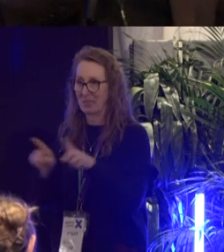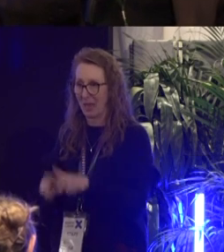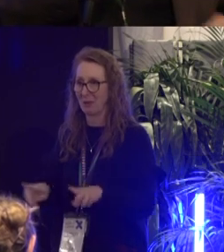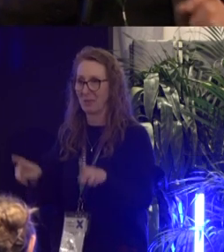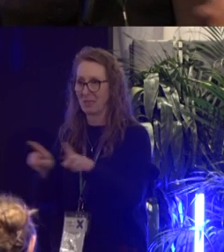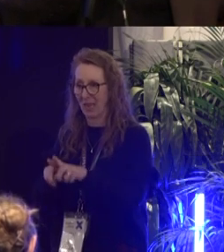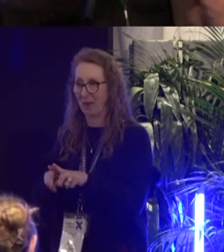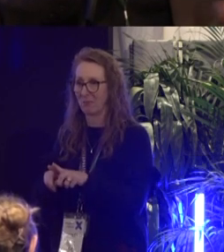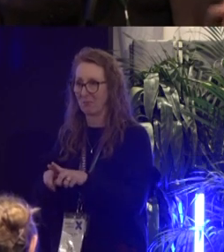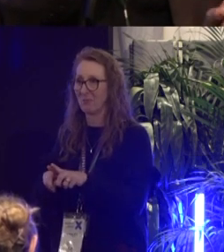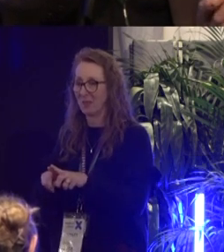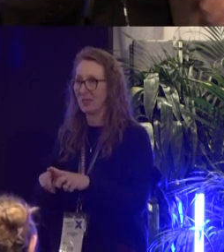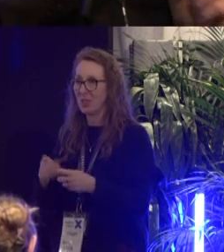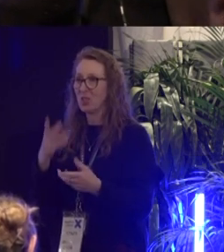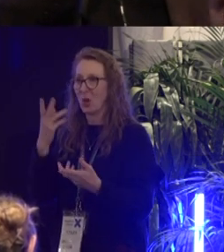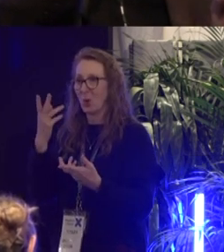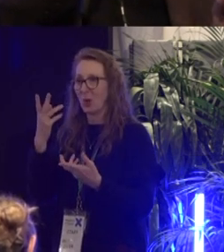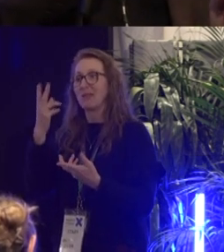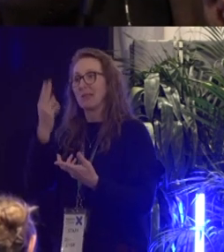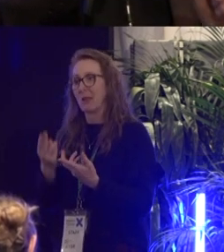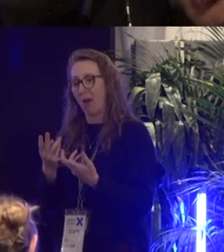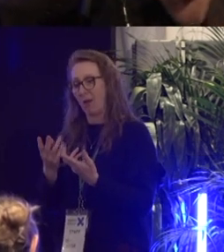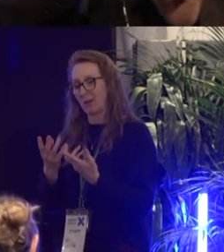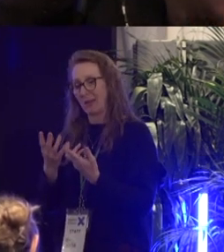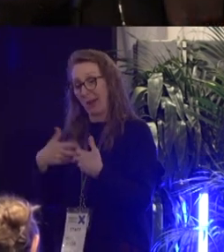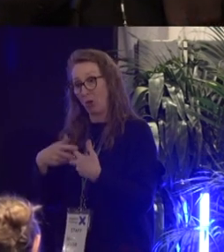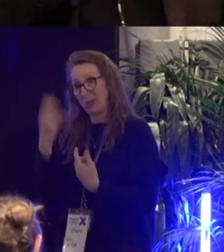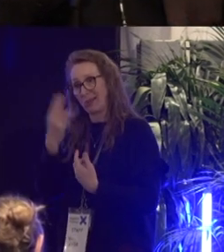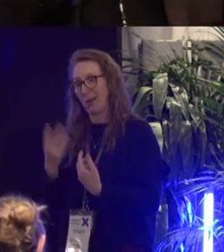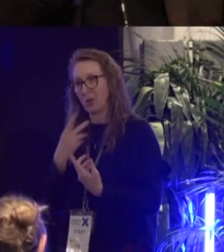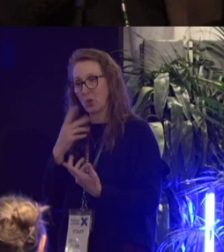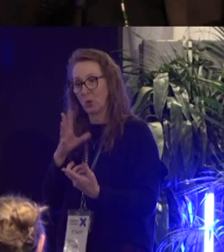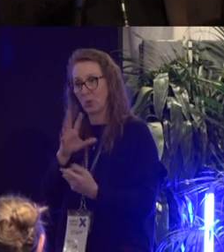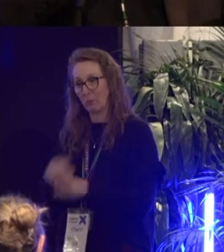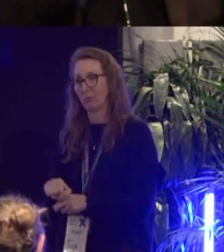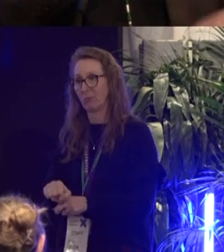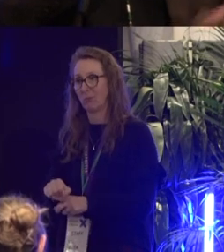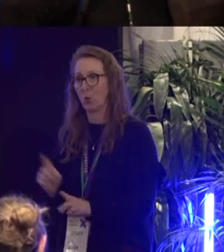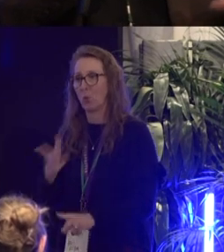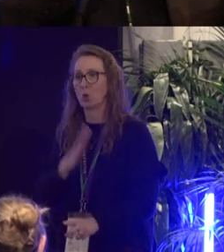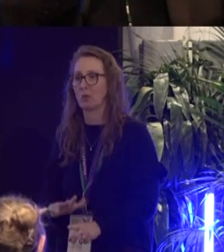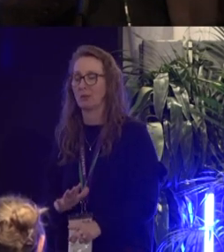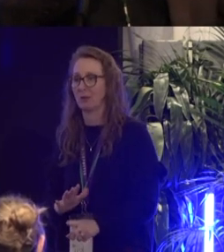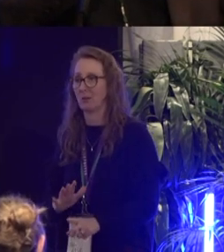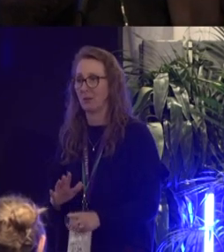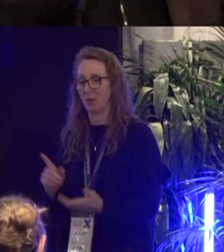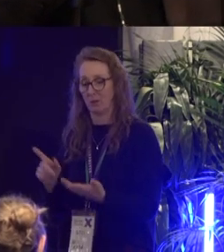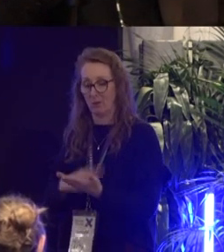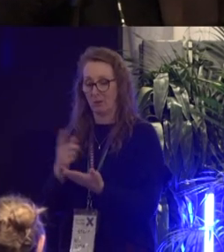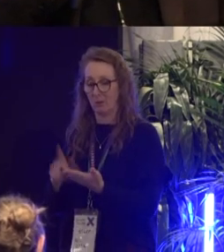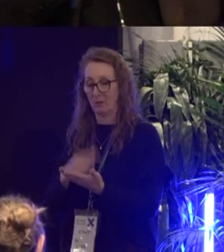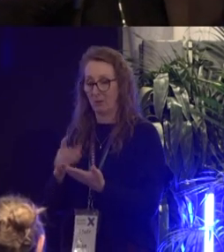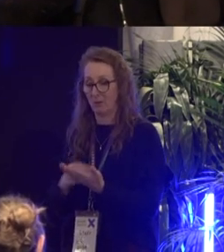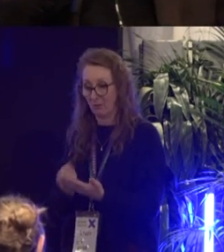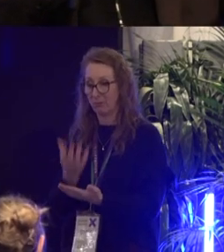algorithm, it's designed to feed familiarity, which is why you can't remember anything you've looked at when you're on it. You just scroll a bunch and then you sort of wander. It's